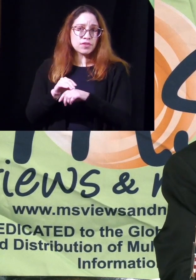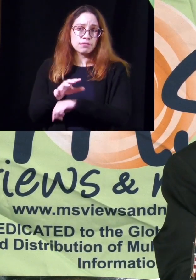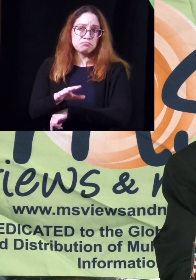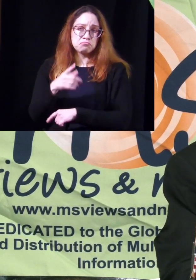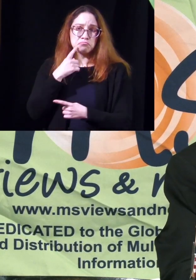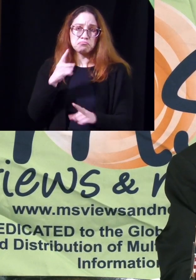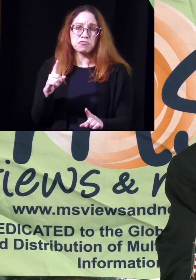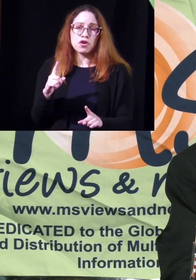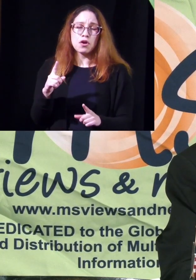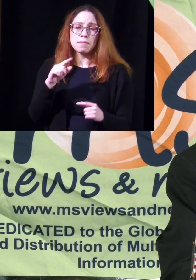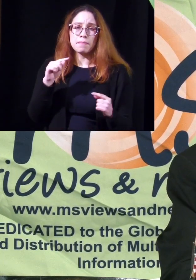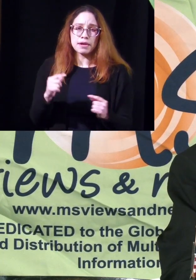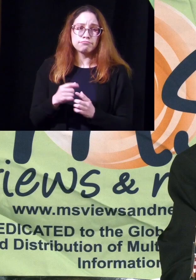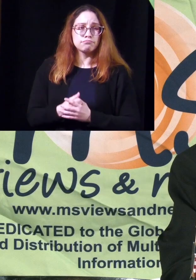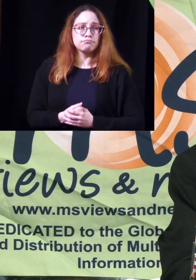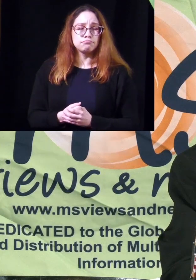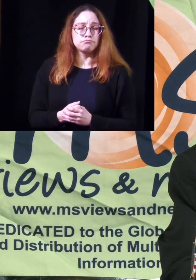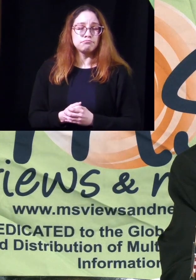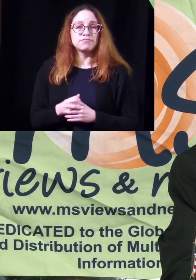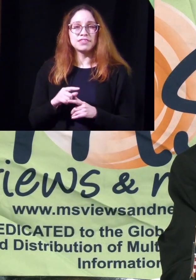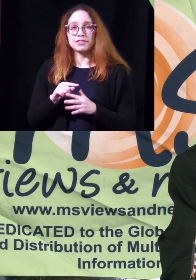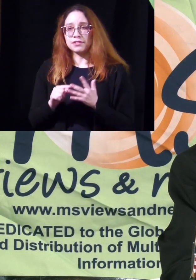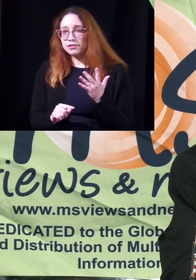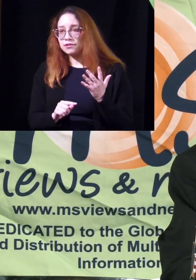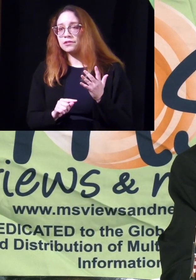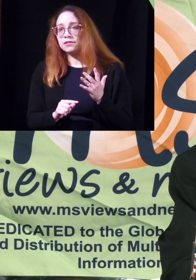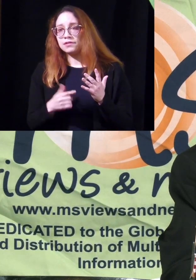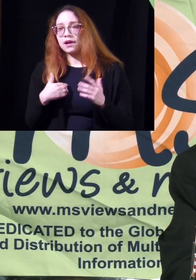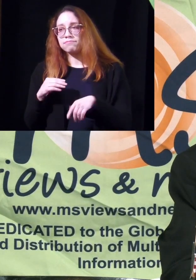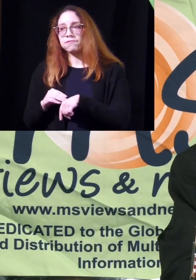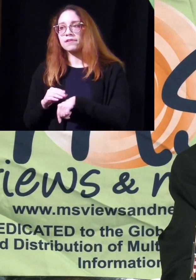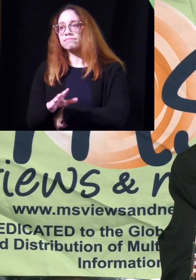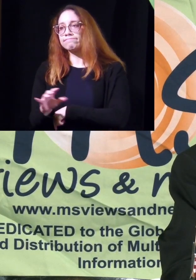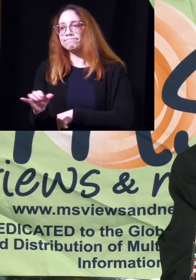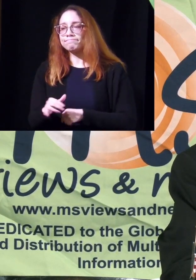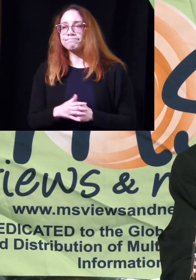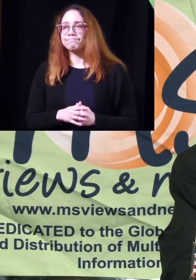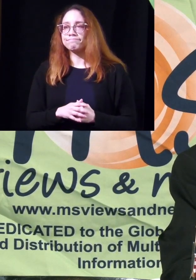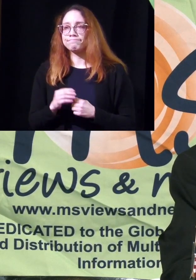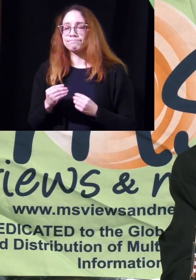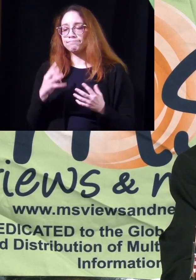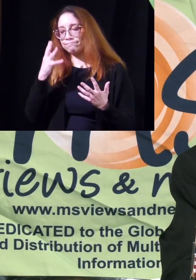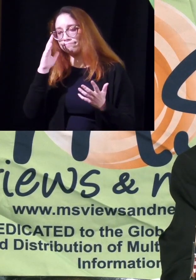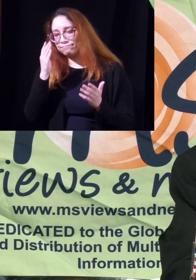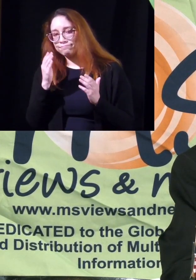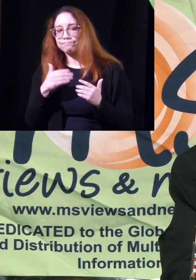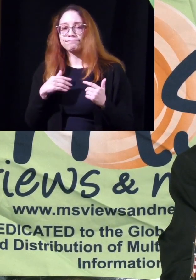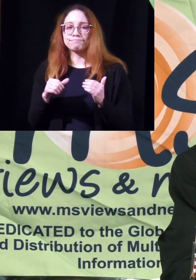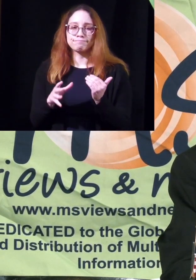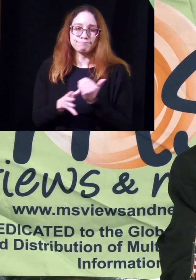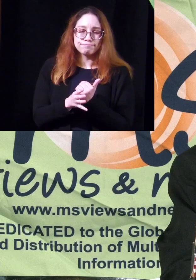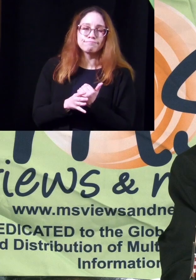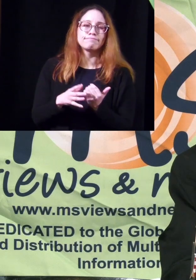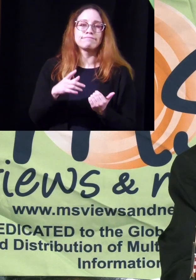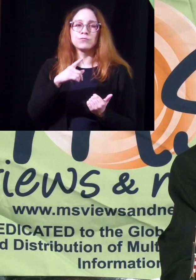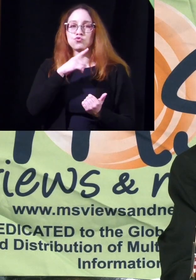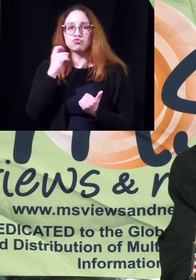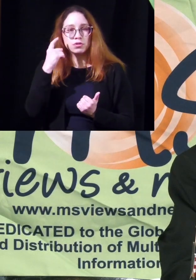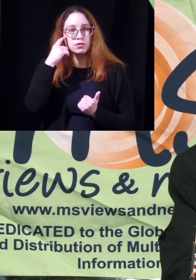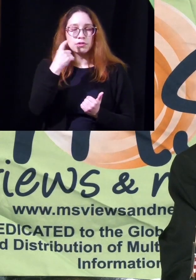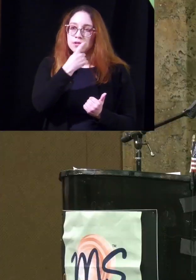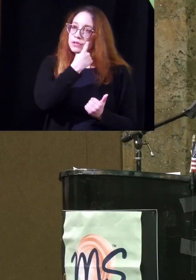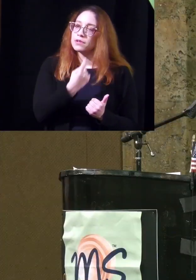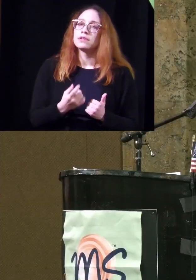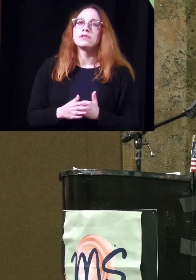for helping pain. It's still effective. But these medications have side effects. They may cause drowsiness, constipation, dry eyes, dry